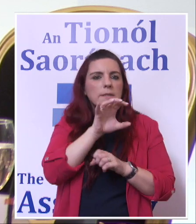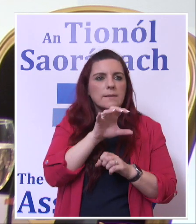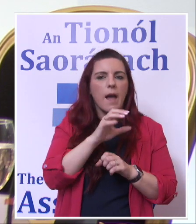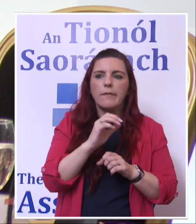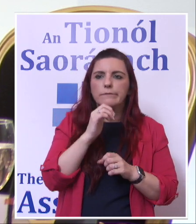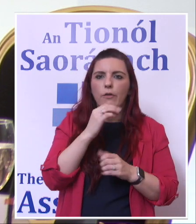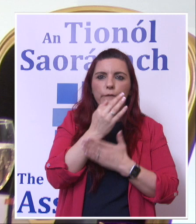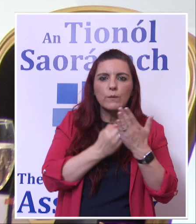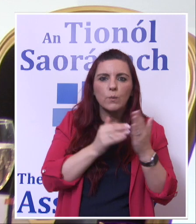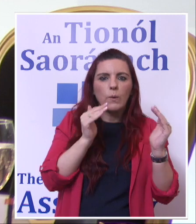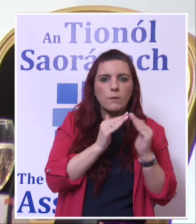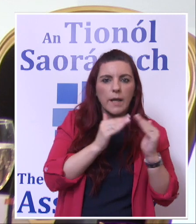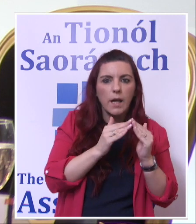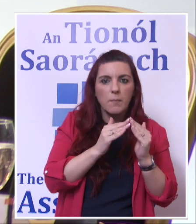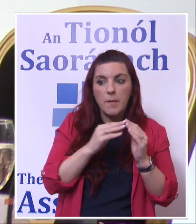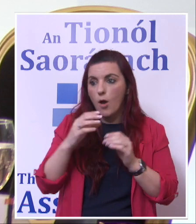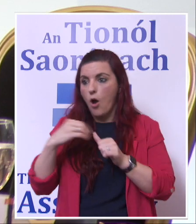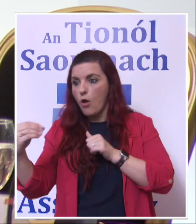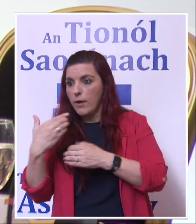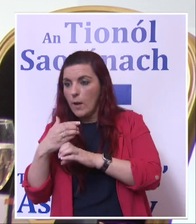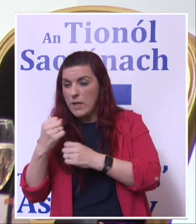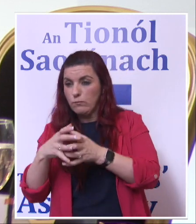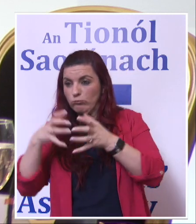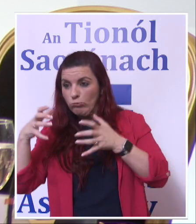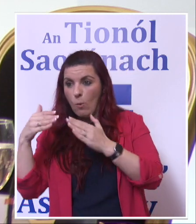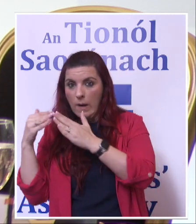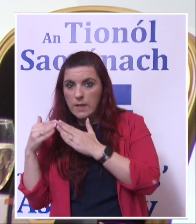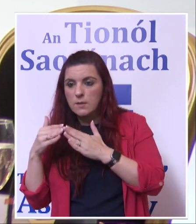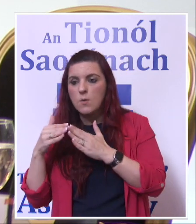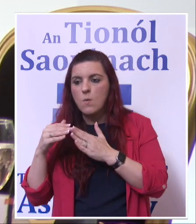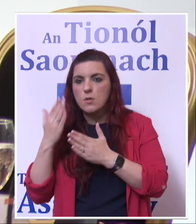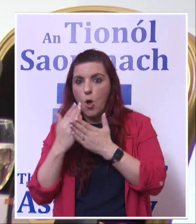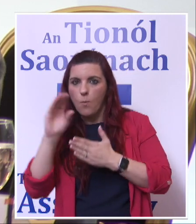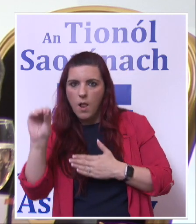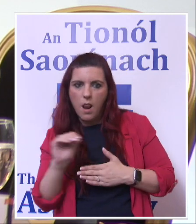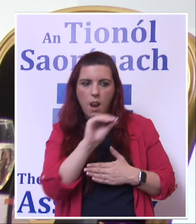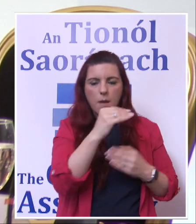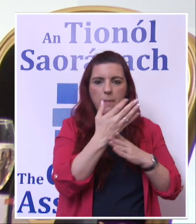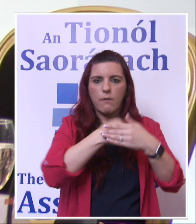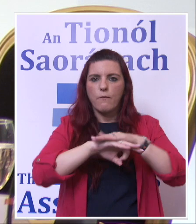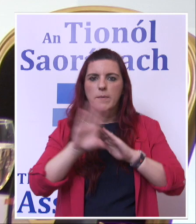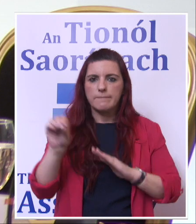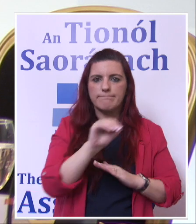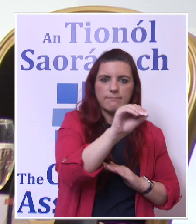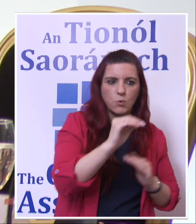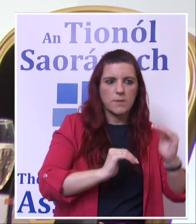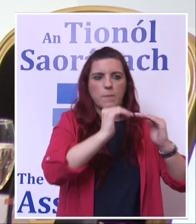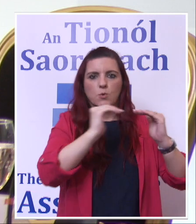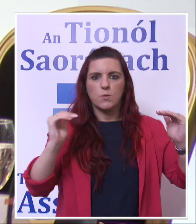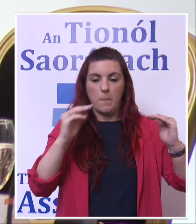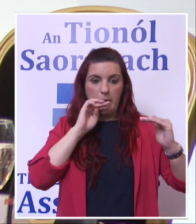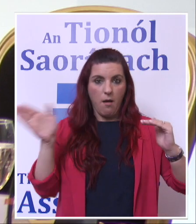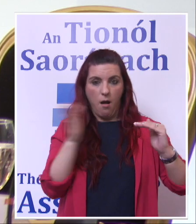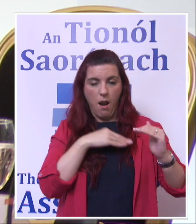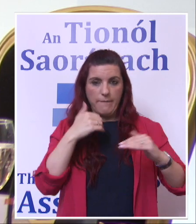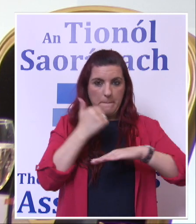also money from central government for local government. So there is